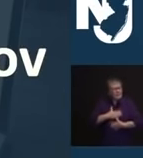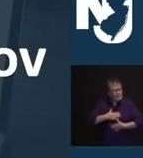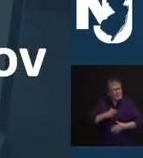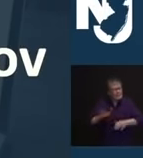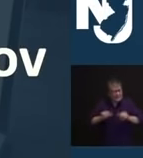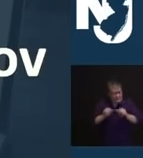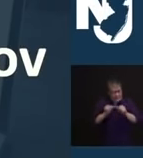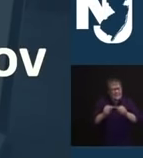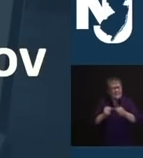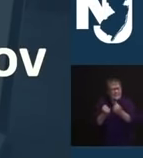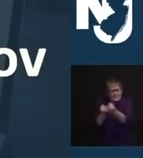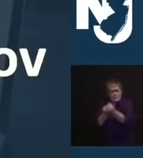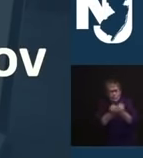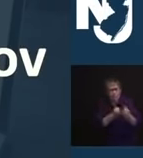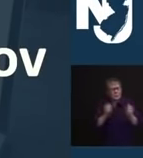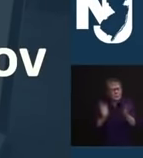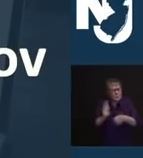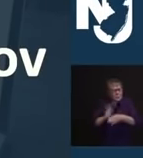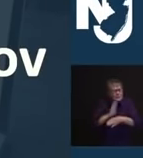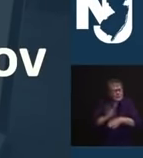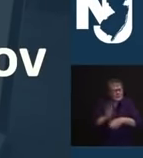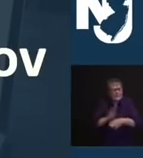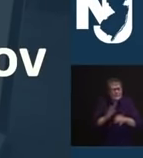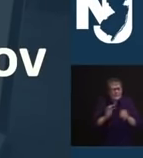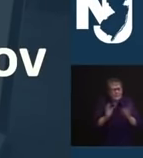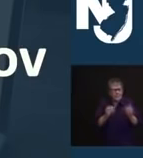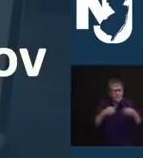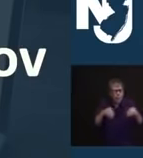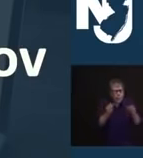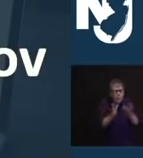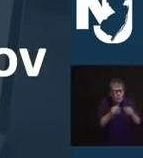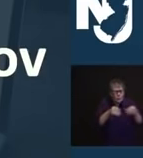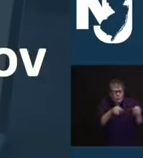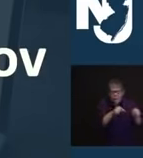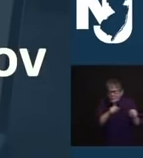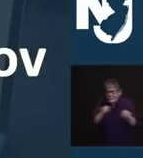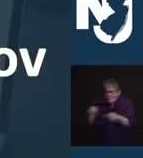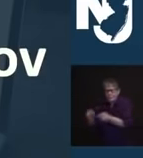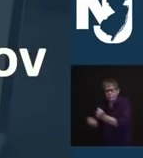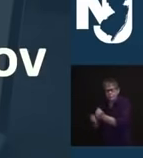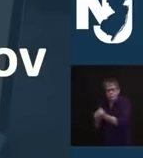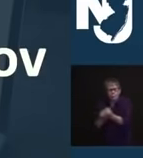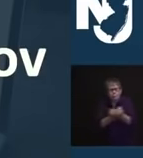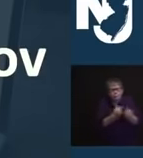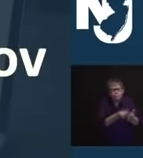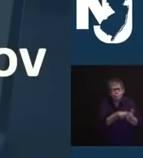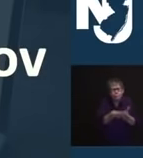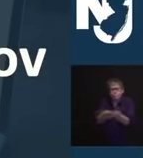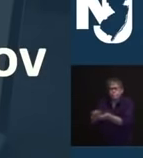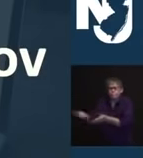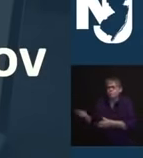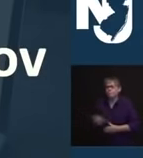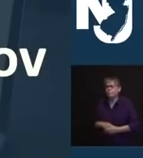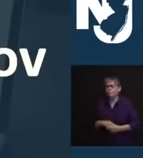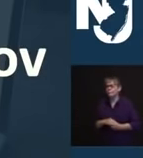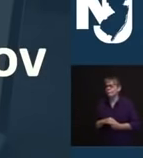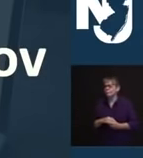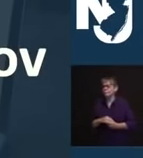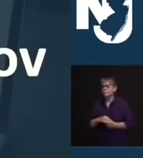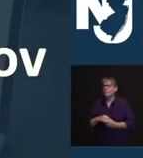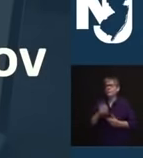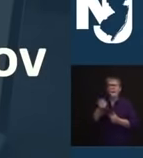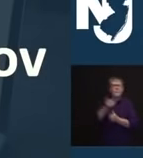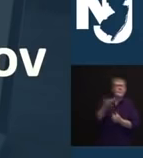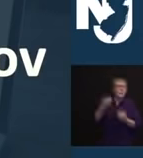make it through. Now, we do have a few announcements to make today, which I'll get to in a minute. First, however, I want to